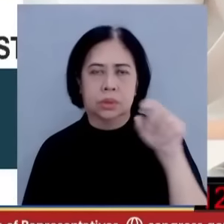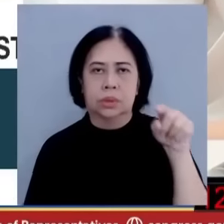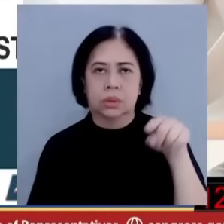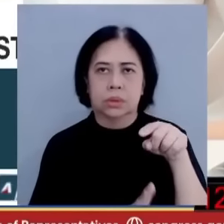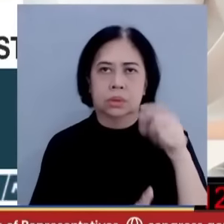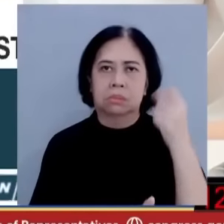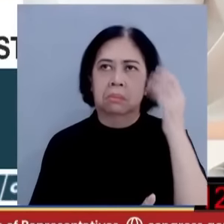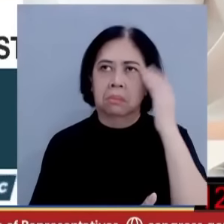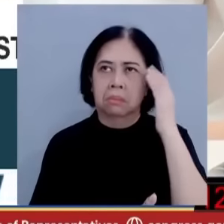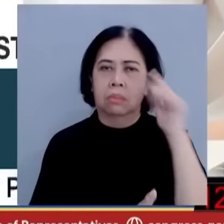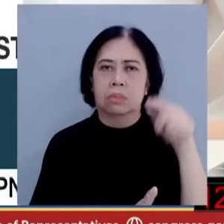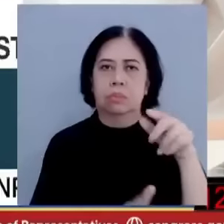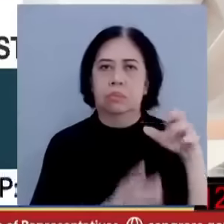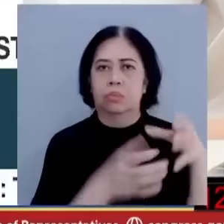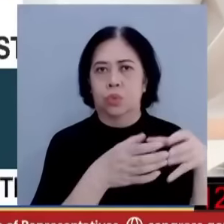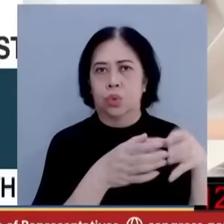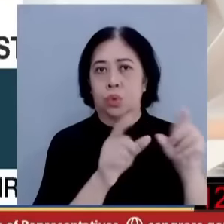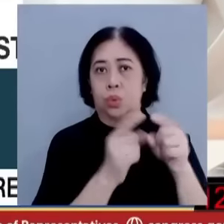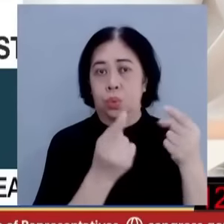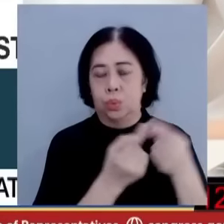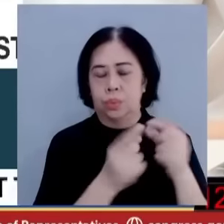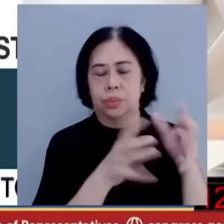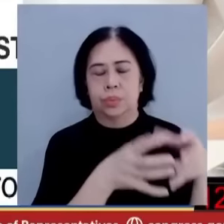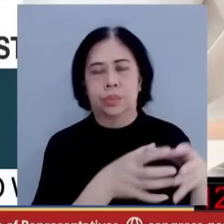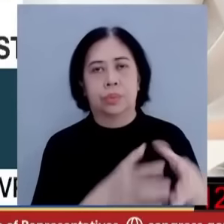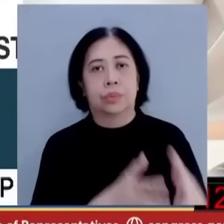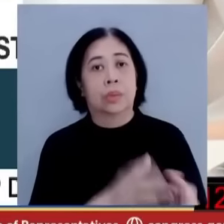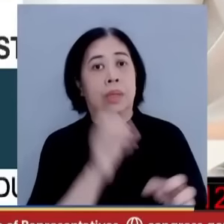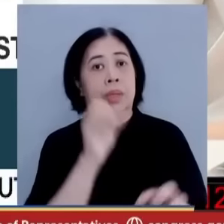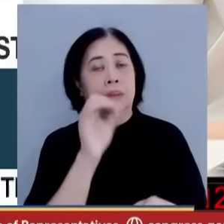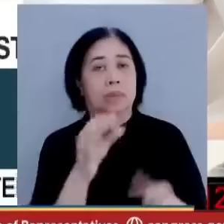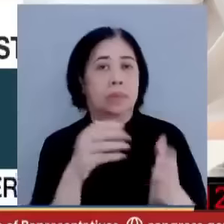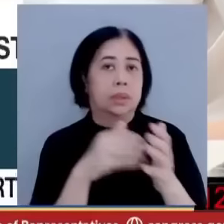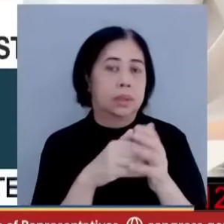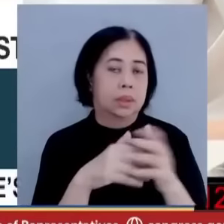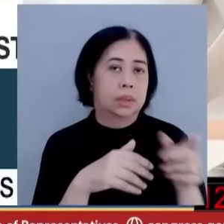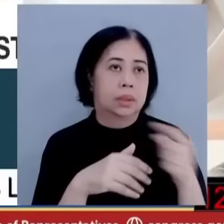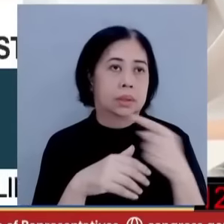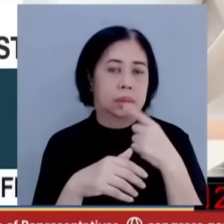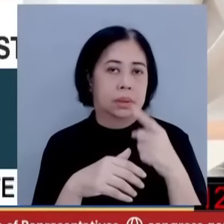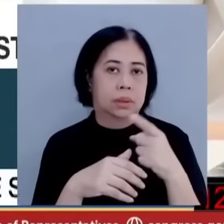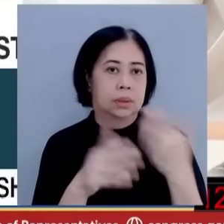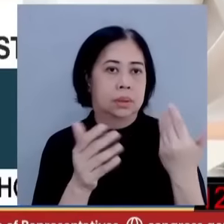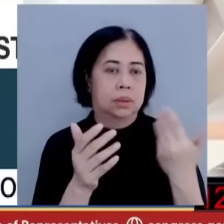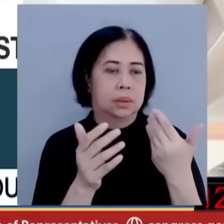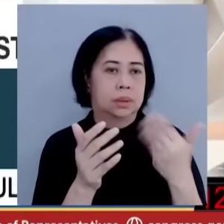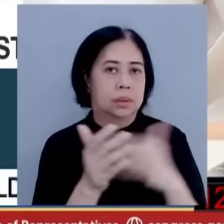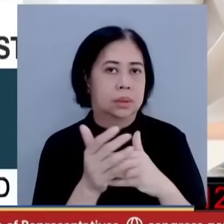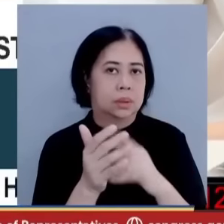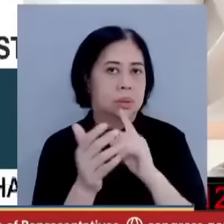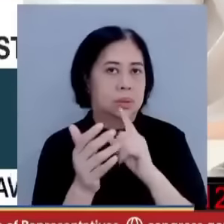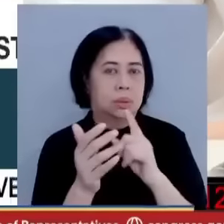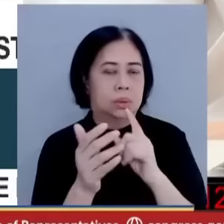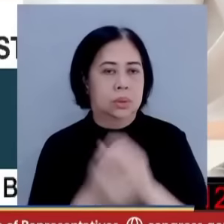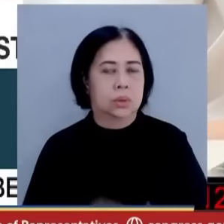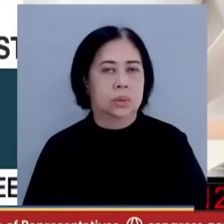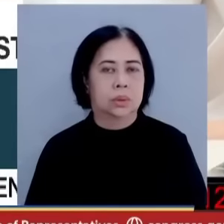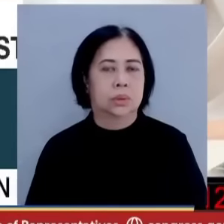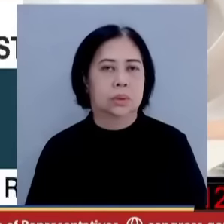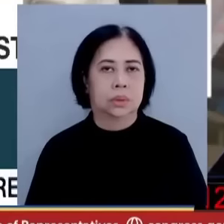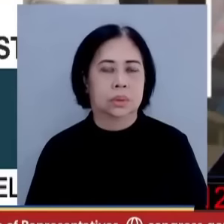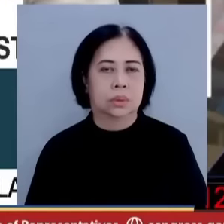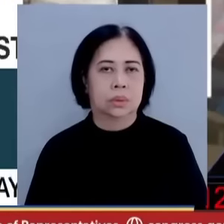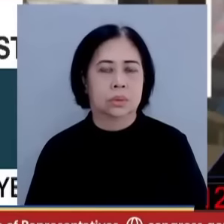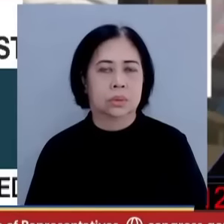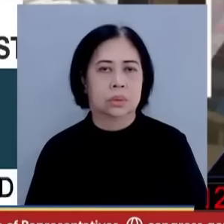conclusions to that effect. Just to give you an idea. Mm-hmm. If, again, if I may repeat, and I'm sure you've heard me say this, no, as